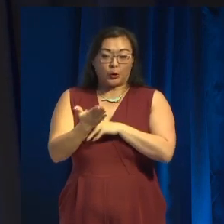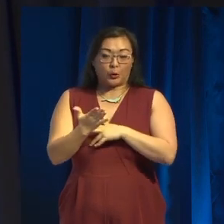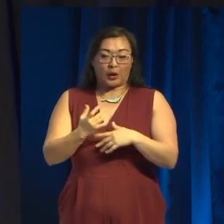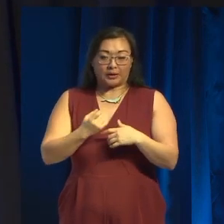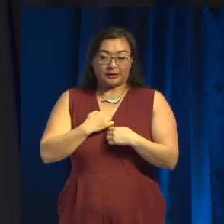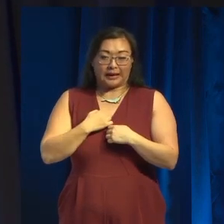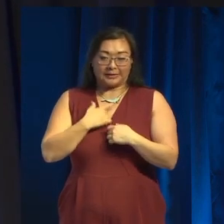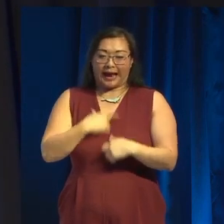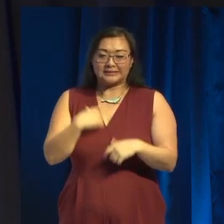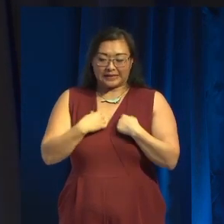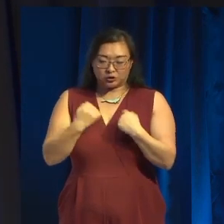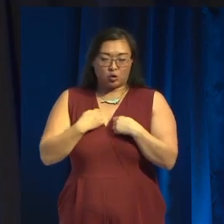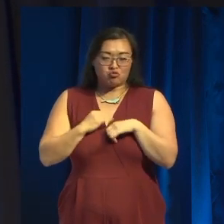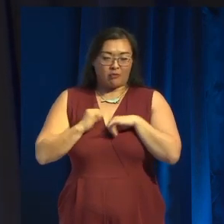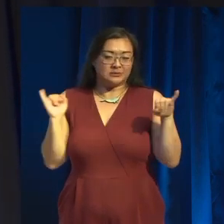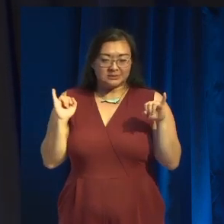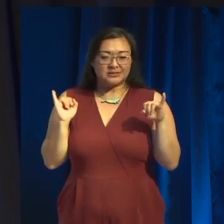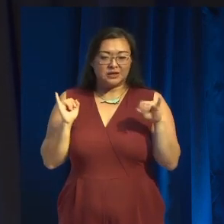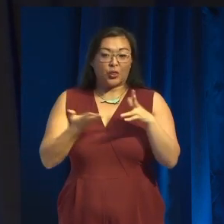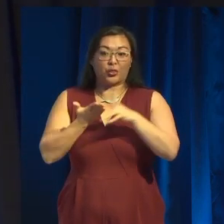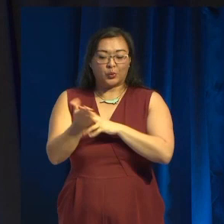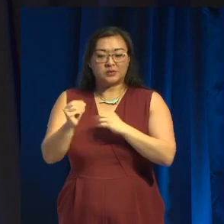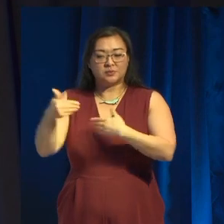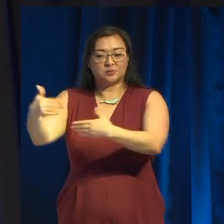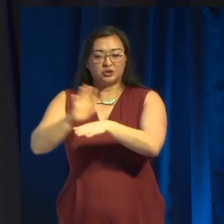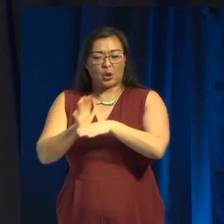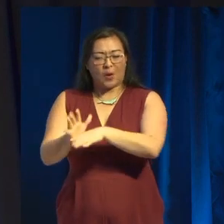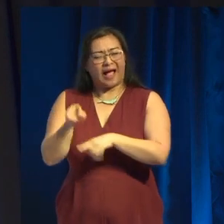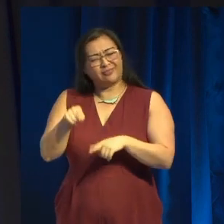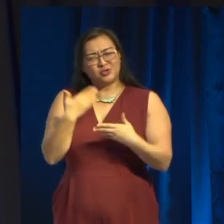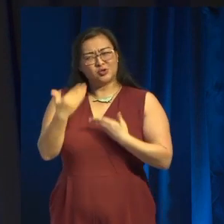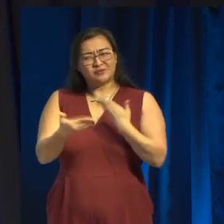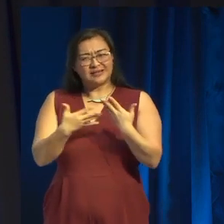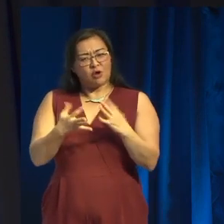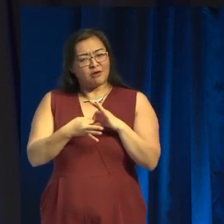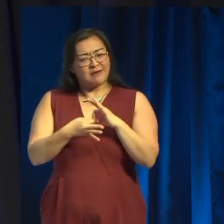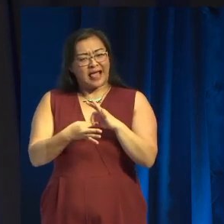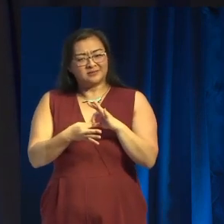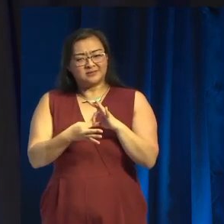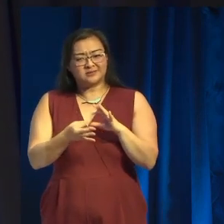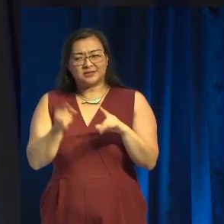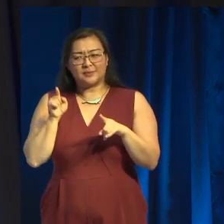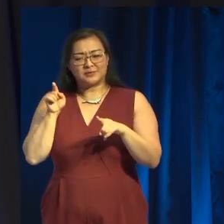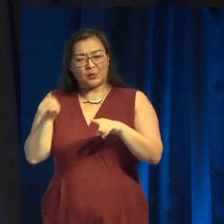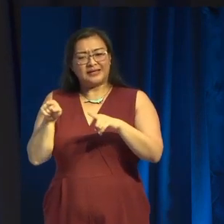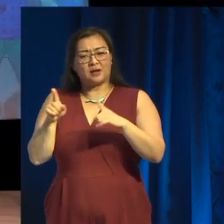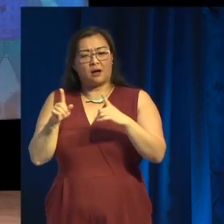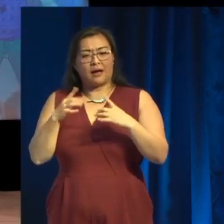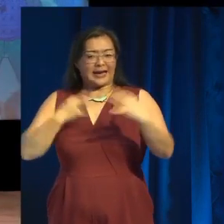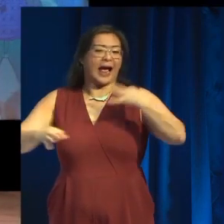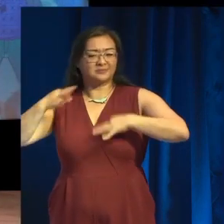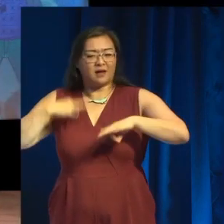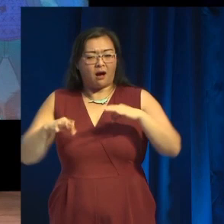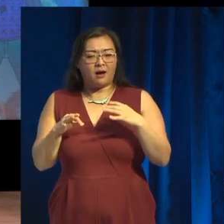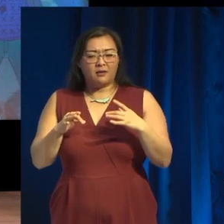show. And it's not a very relatable story. Not a lot of us are Hollywood actors, not a lot of us are experience this world even. But what